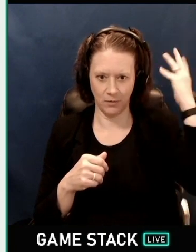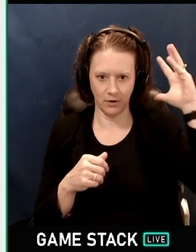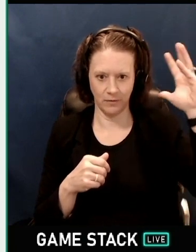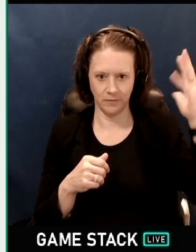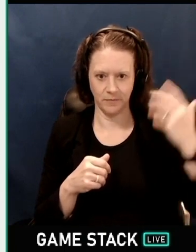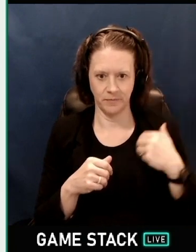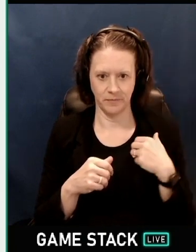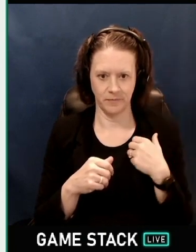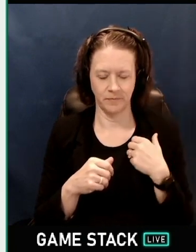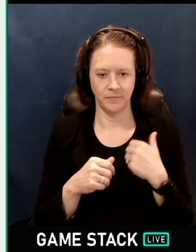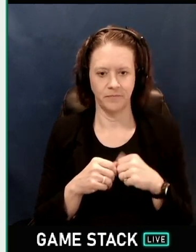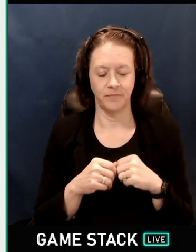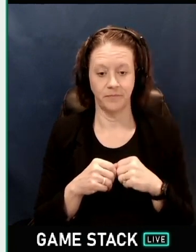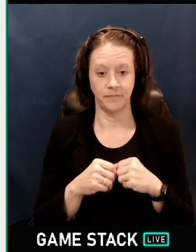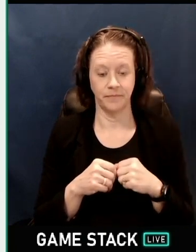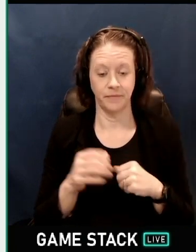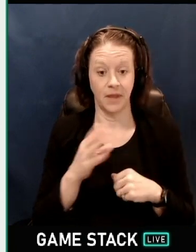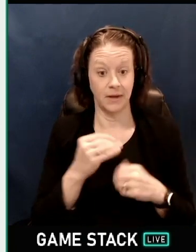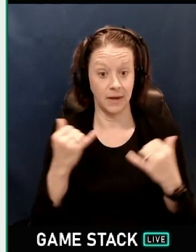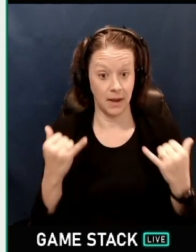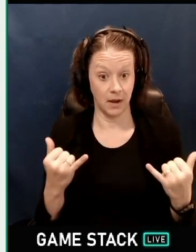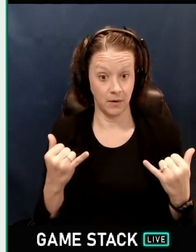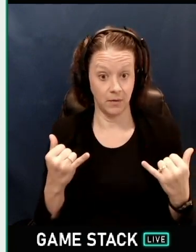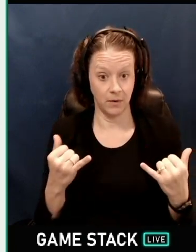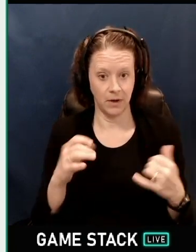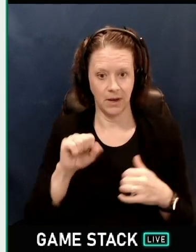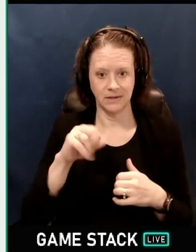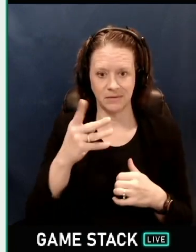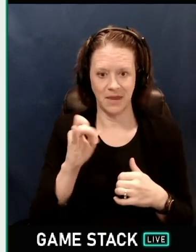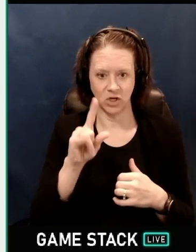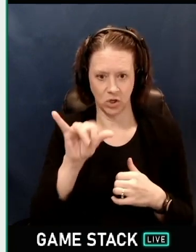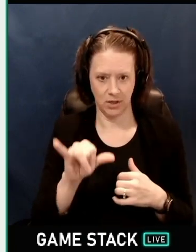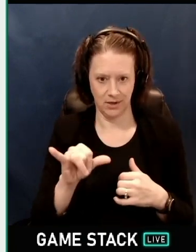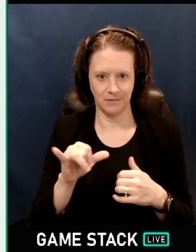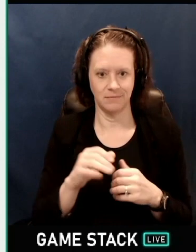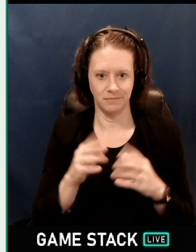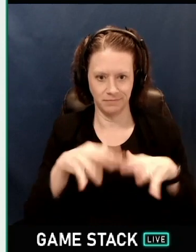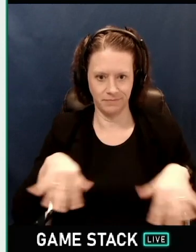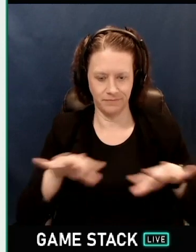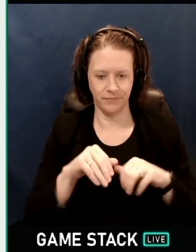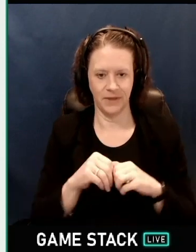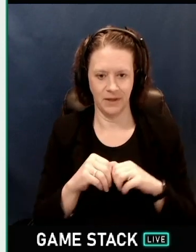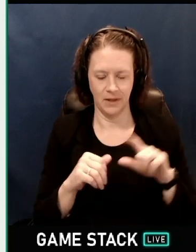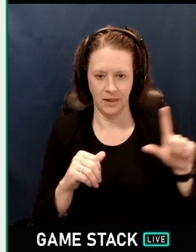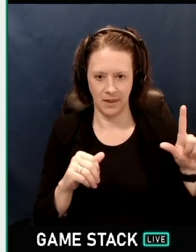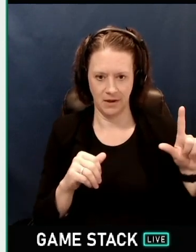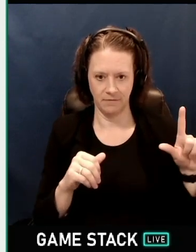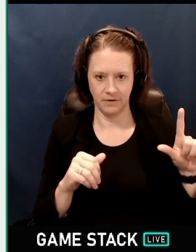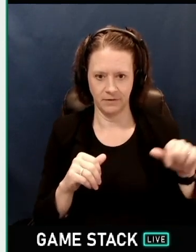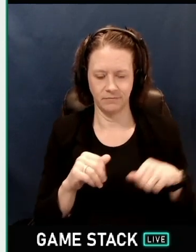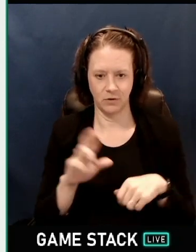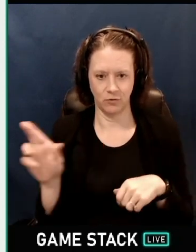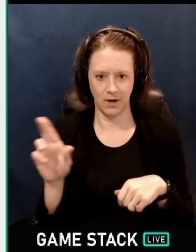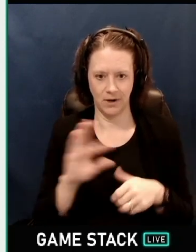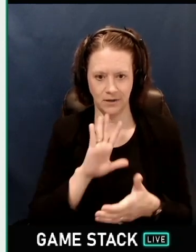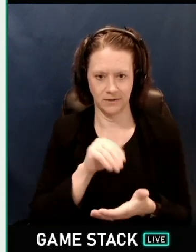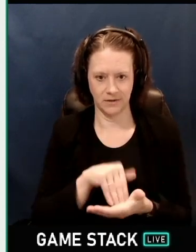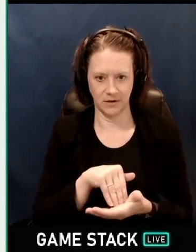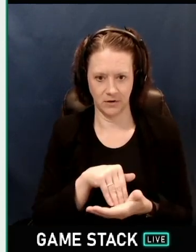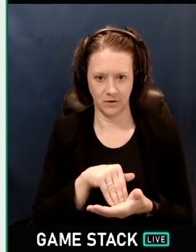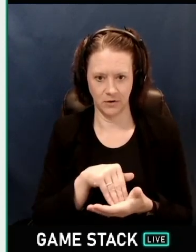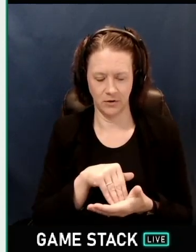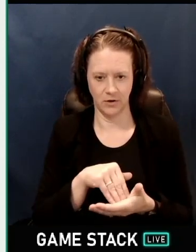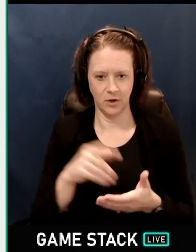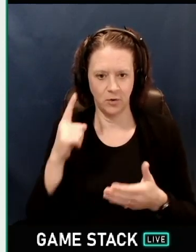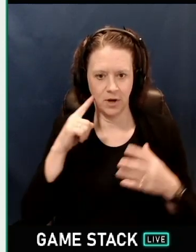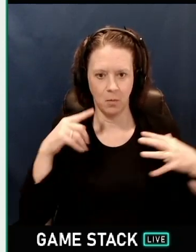And now, spatially rendered. Left, right, center.